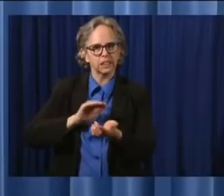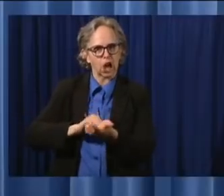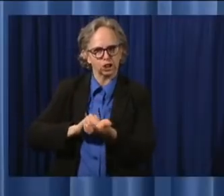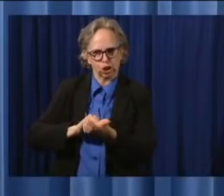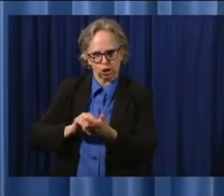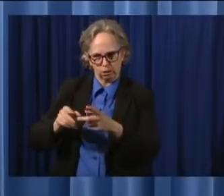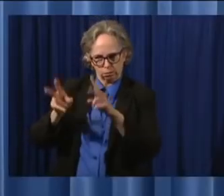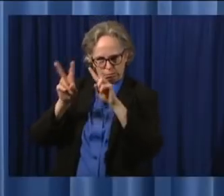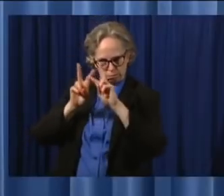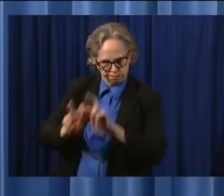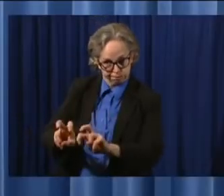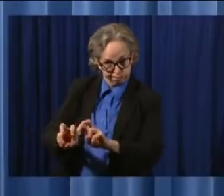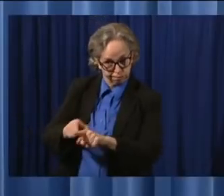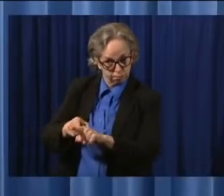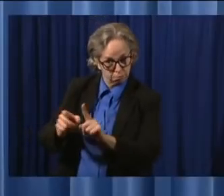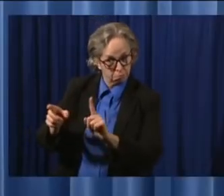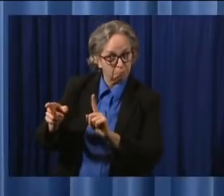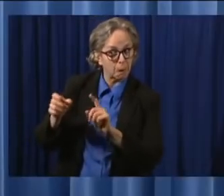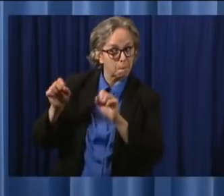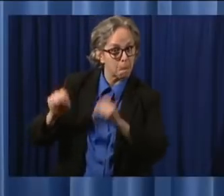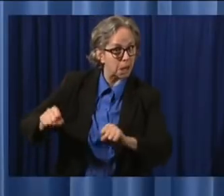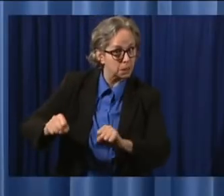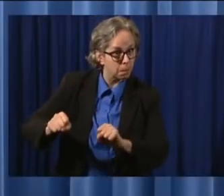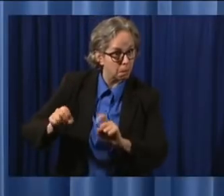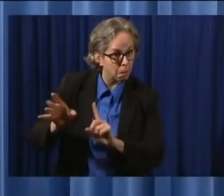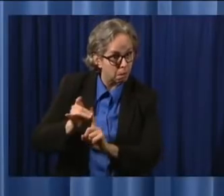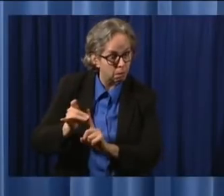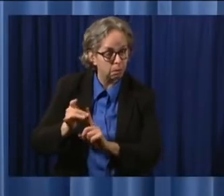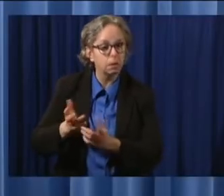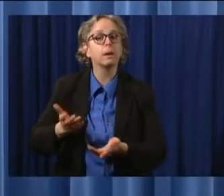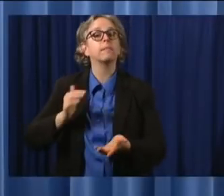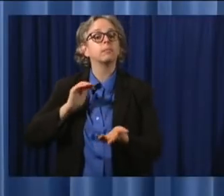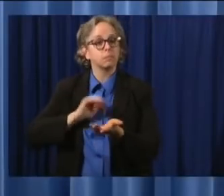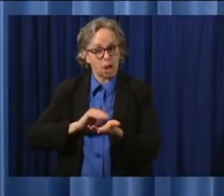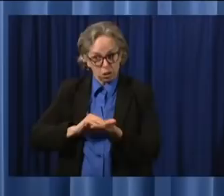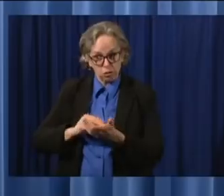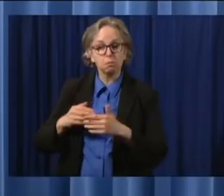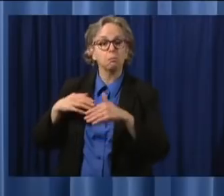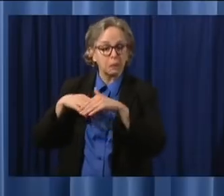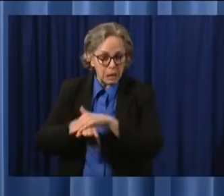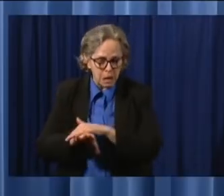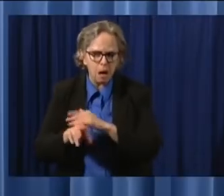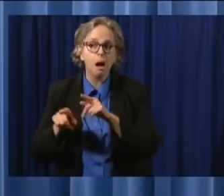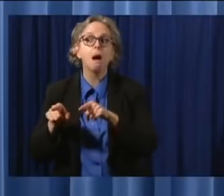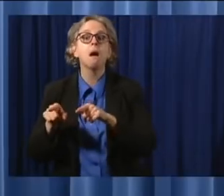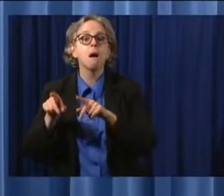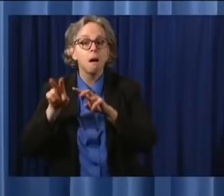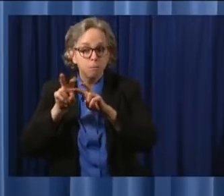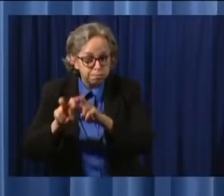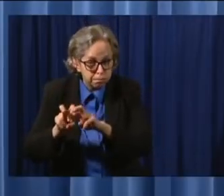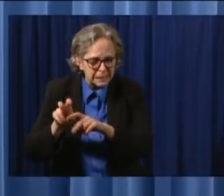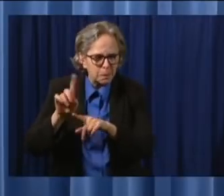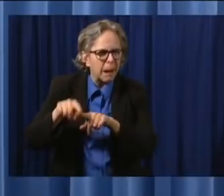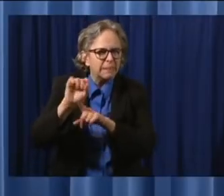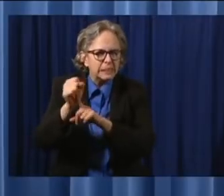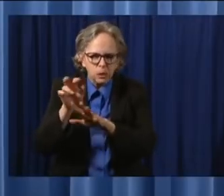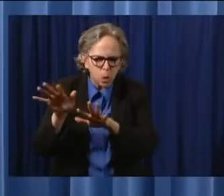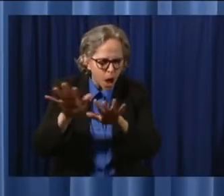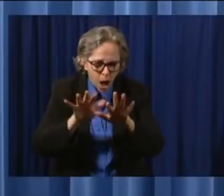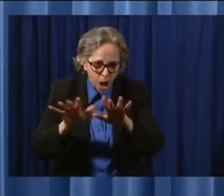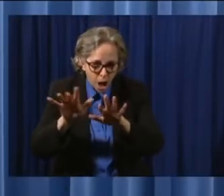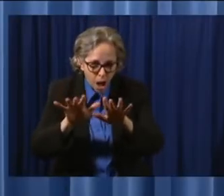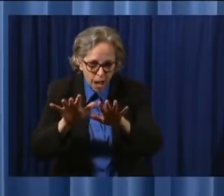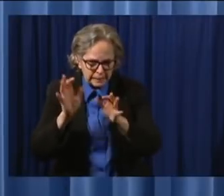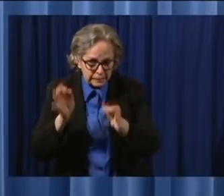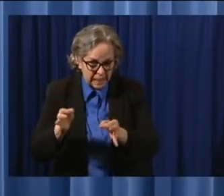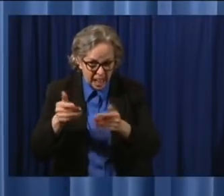Clinicians, as I said, the advanced team will go out. They will assess the situation at the nursing home. They will make a determination, maybe